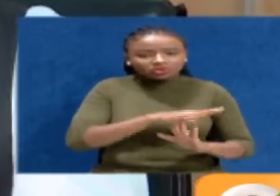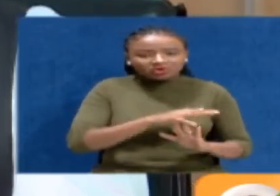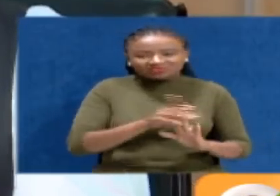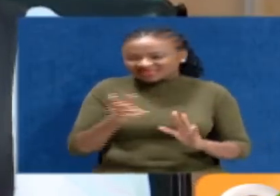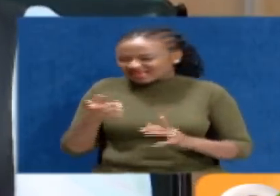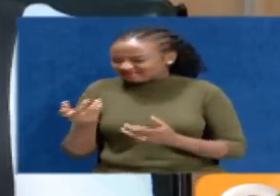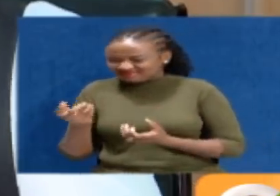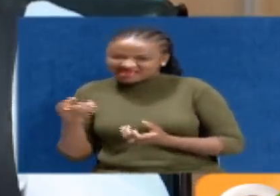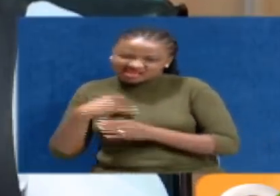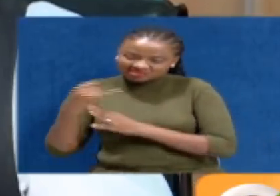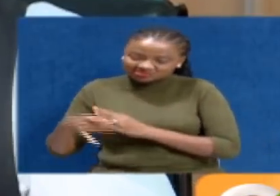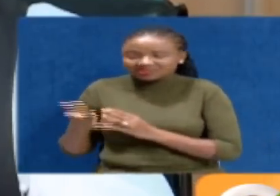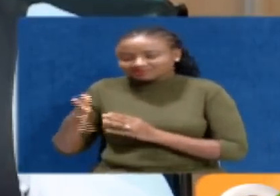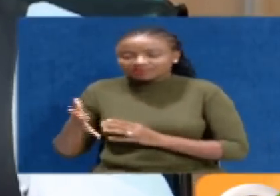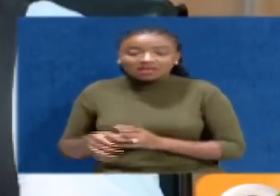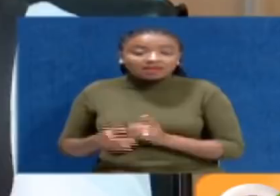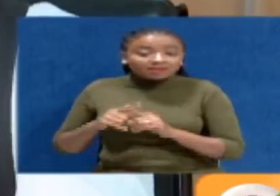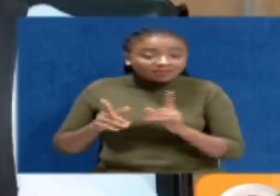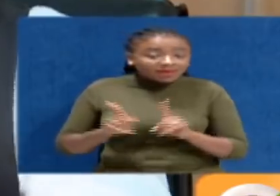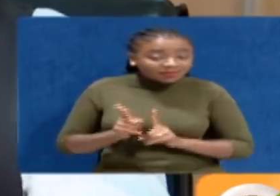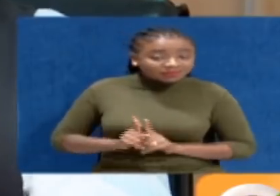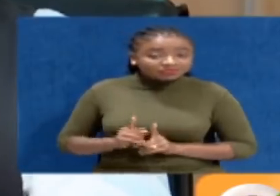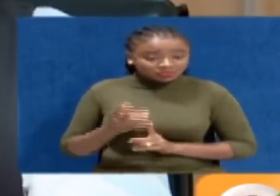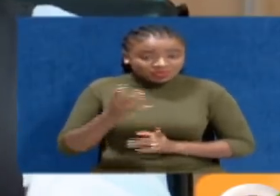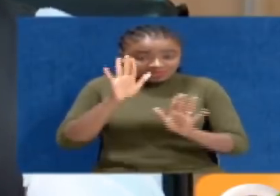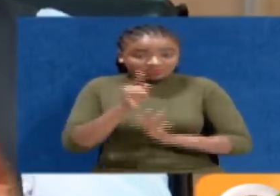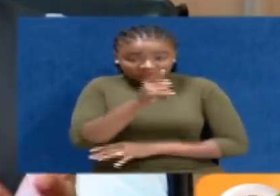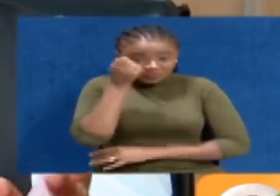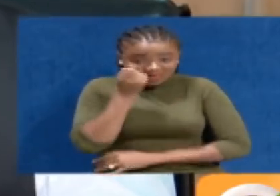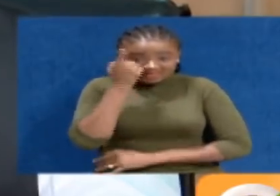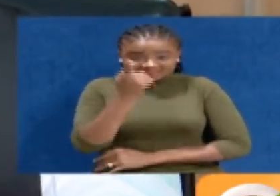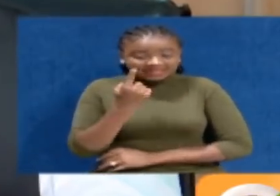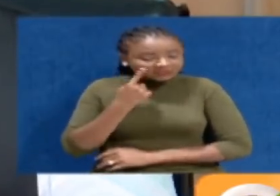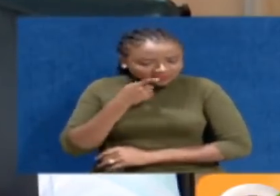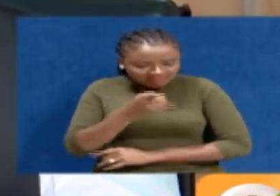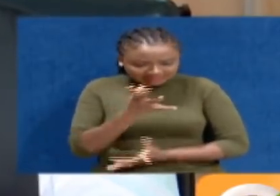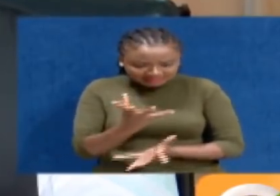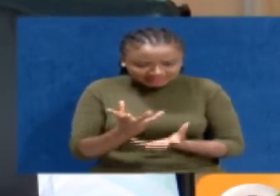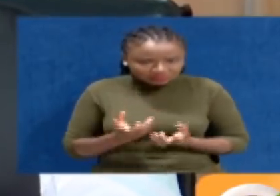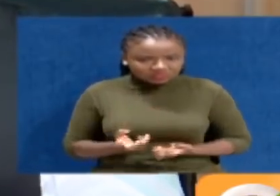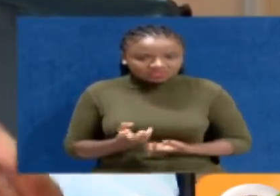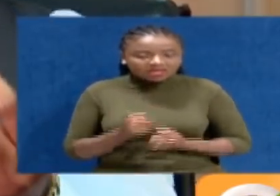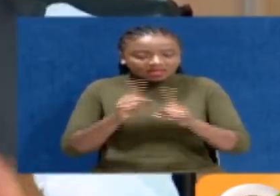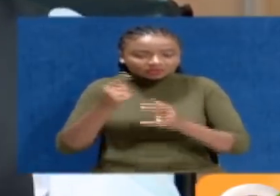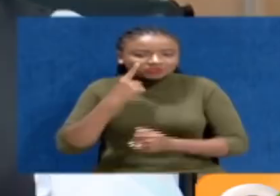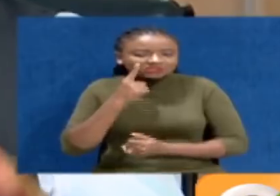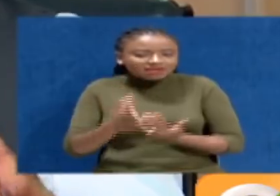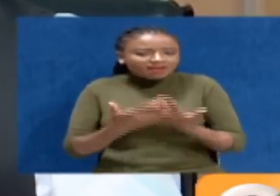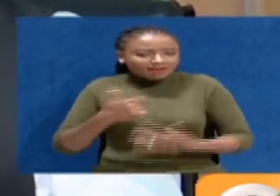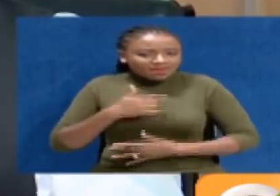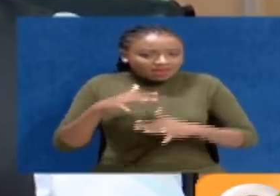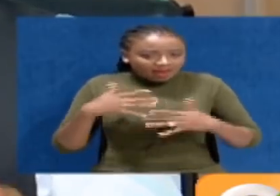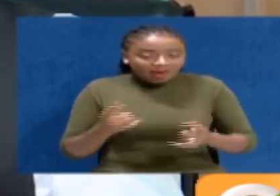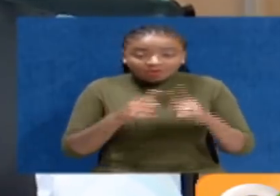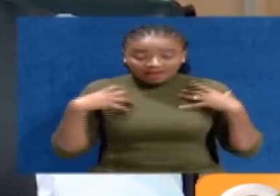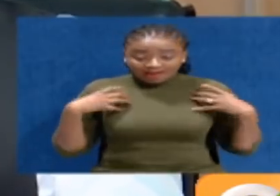Unfortunately, for many of us to have that behavior change, to know that this is something I need to do, you need to see the consequences of it. But unfortunately,